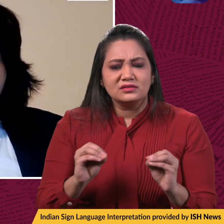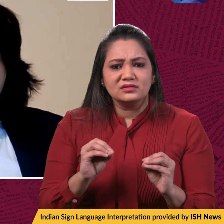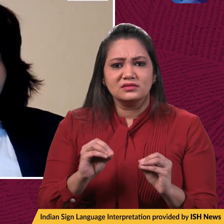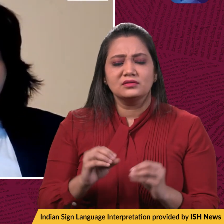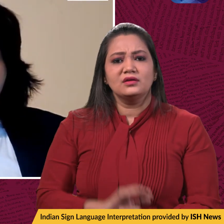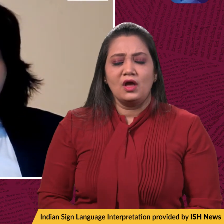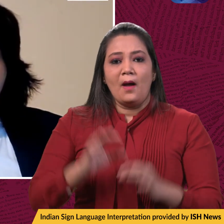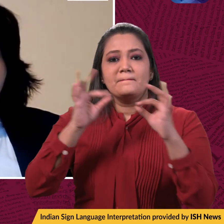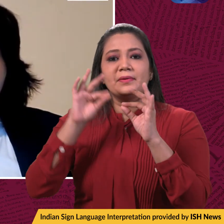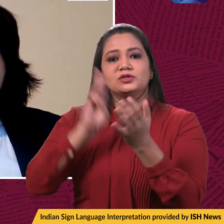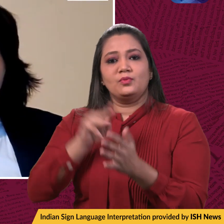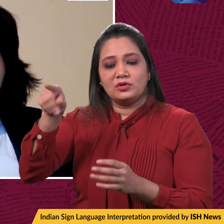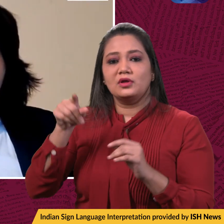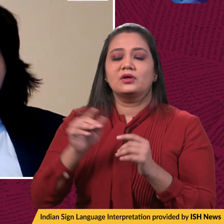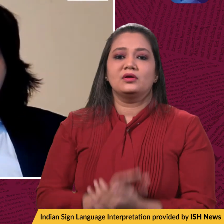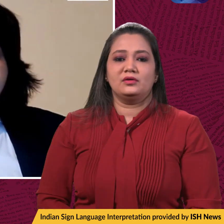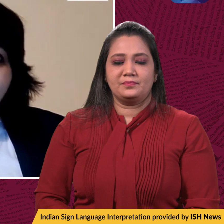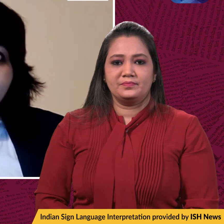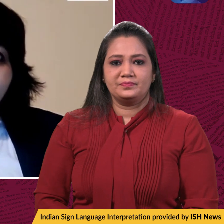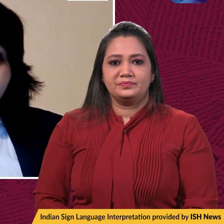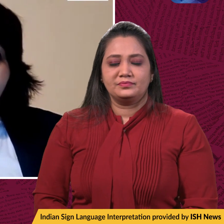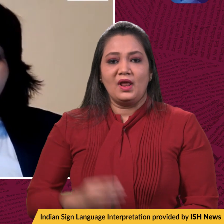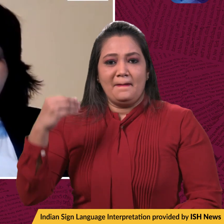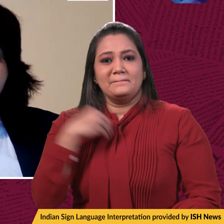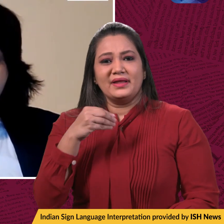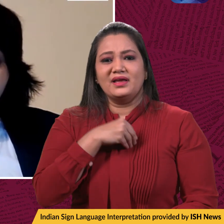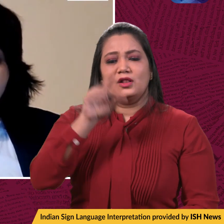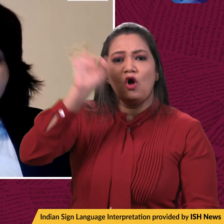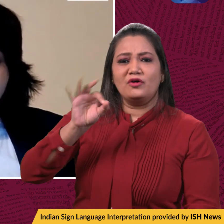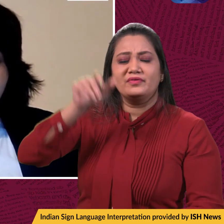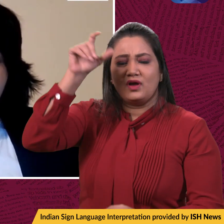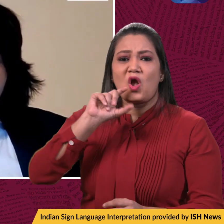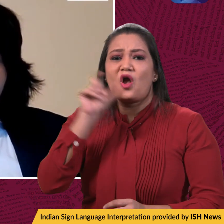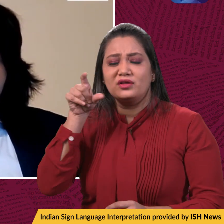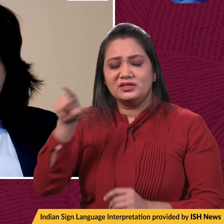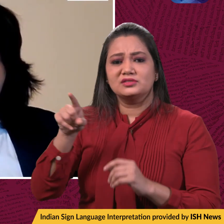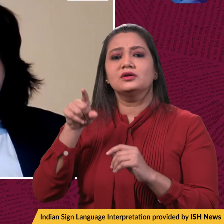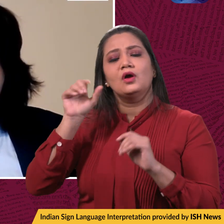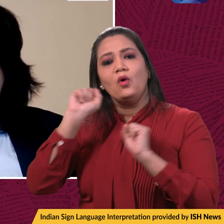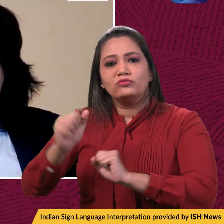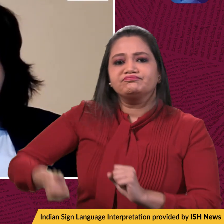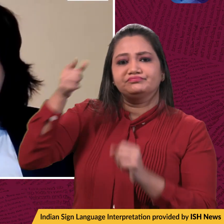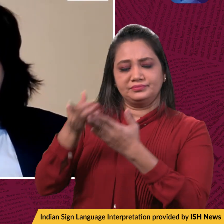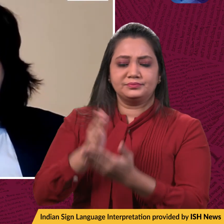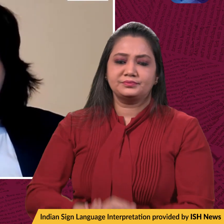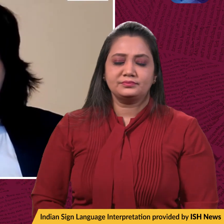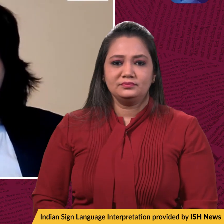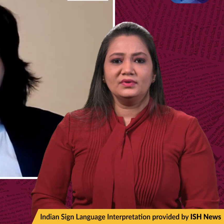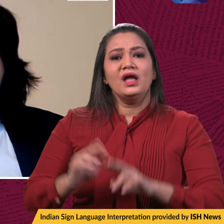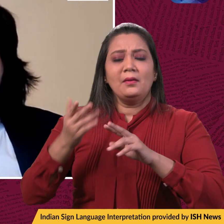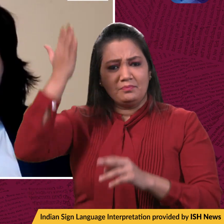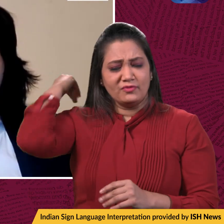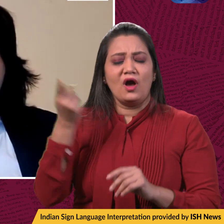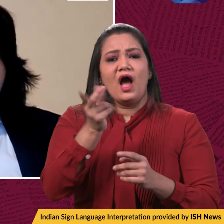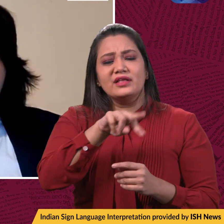Dr. Brij Mohan, who was a principal government medical college in Rajouri. Now, earlier, another private teacher